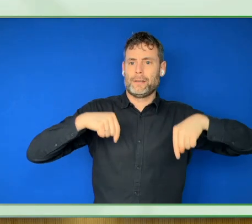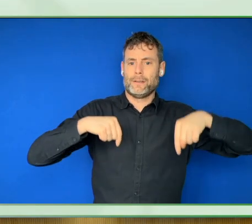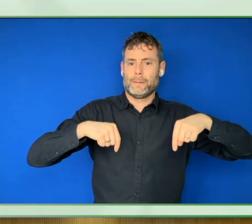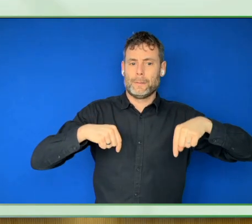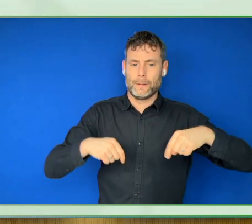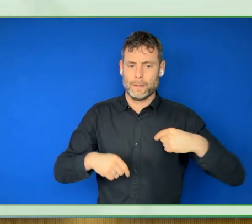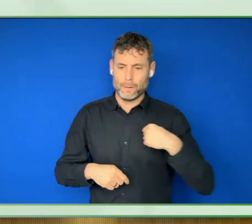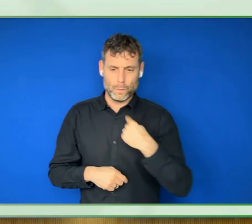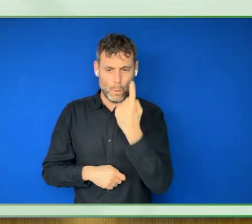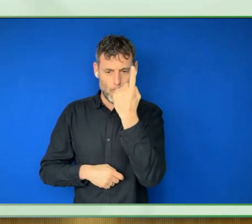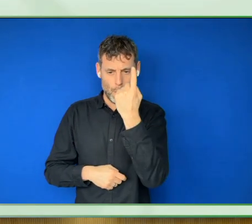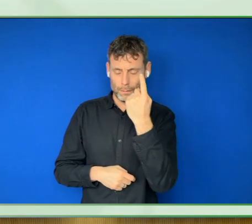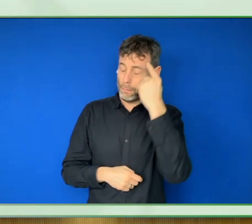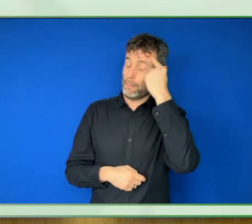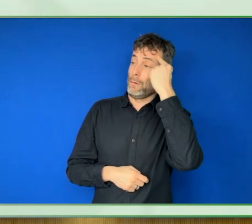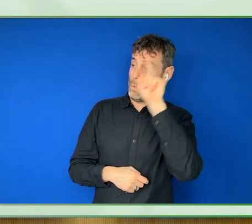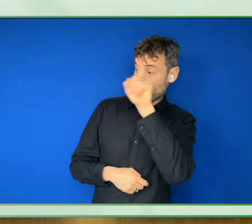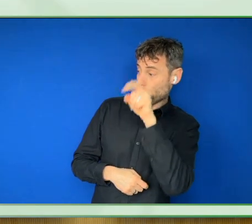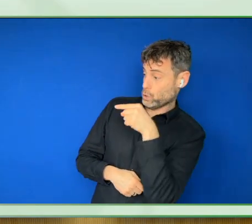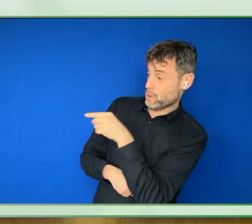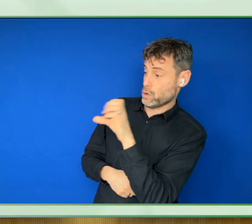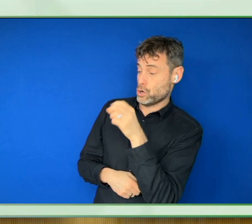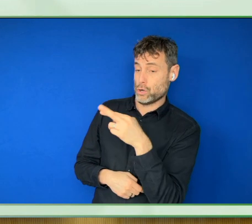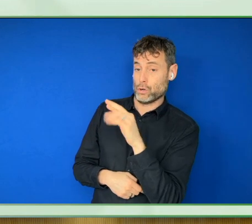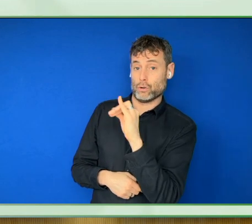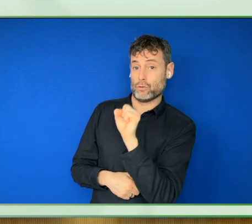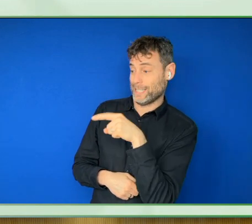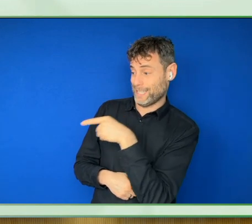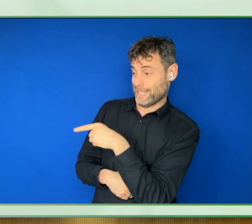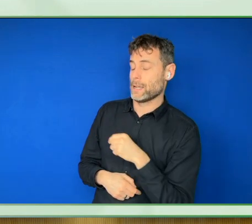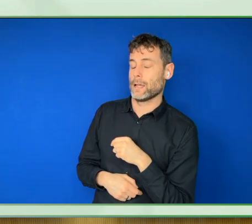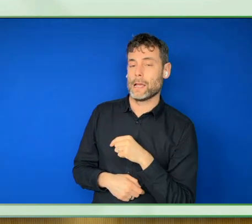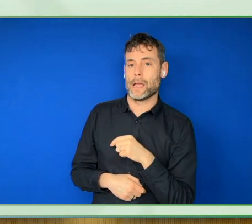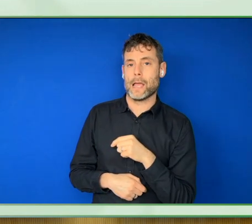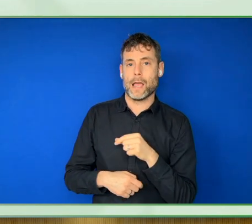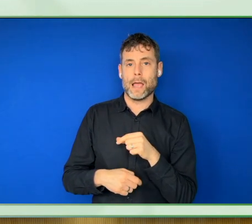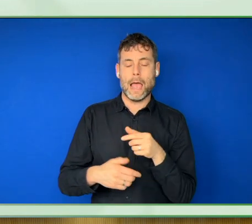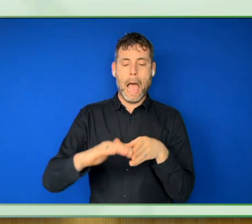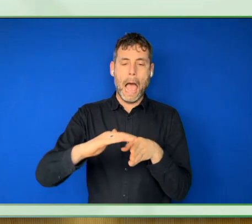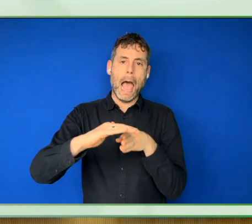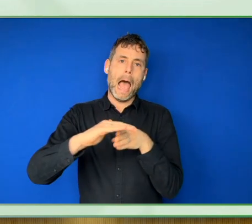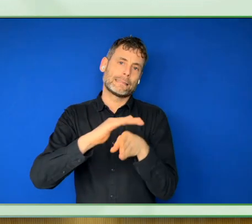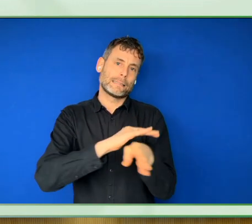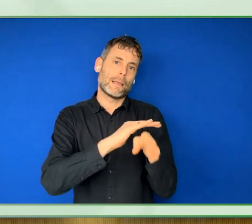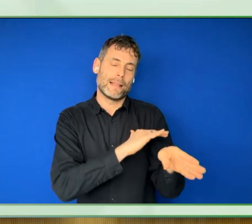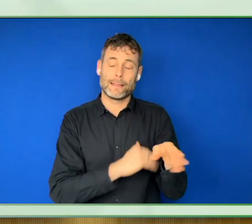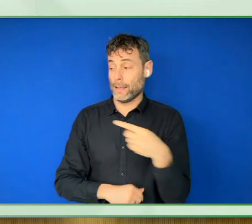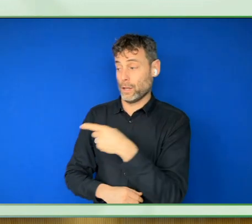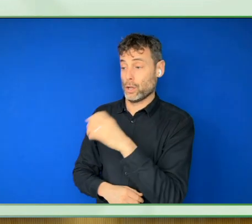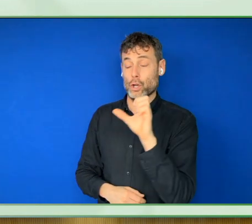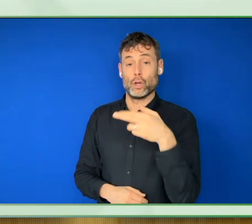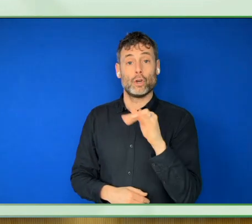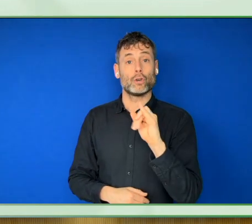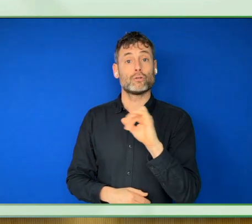Chris, was the language of accessibility. Chris talks to zillions of people every day about accessibility. Is